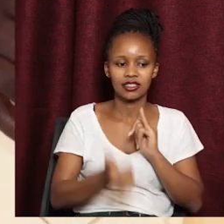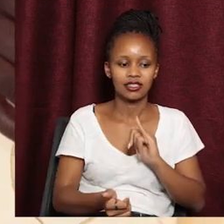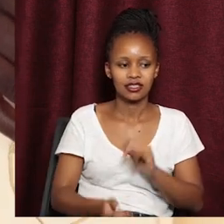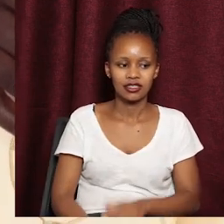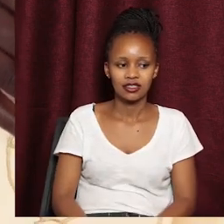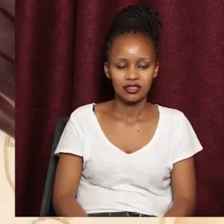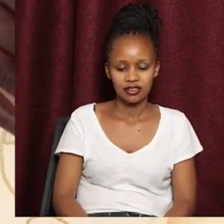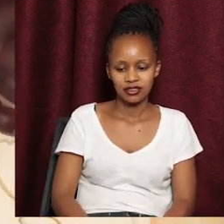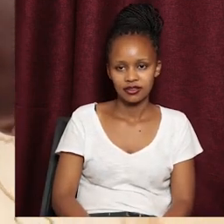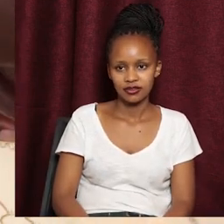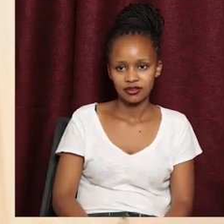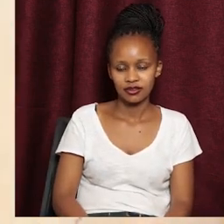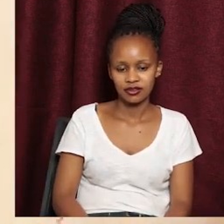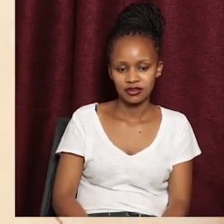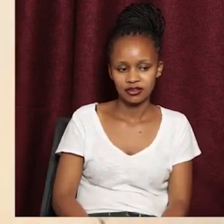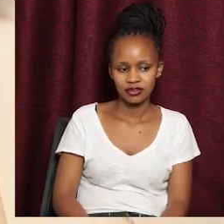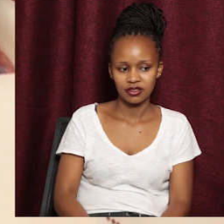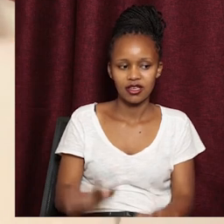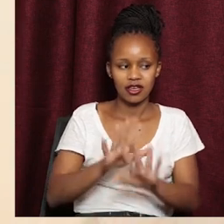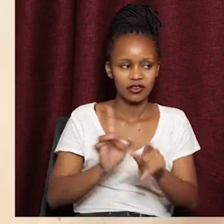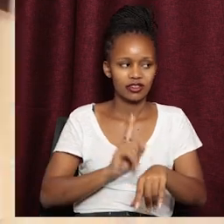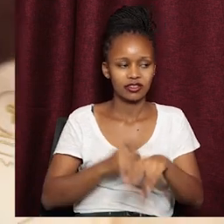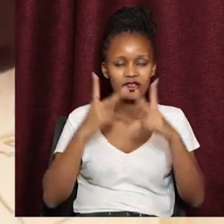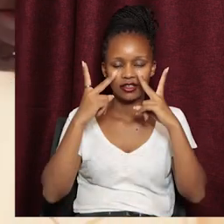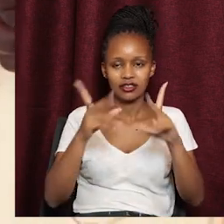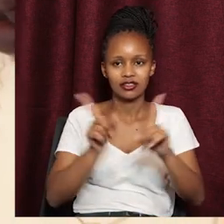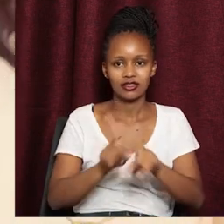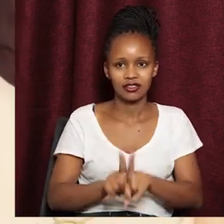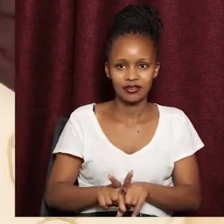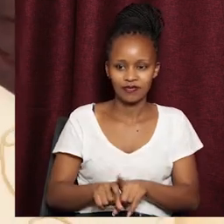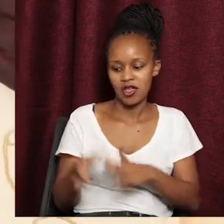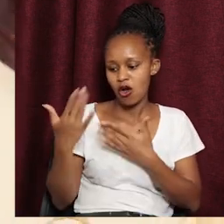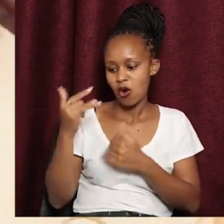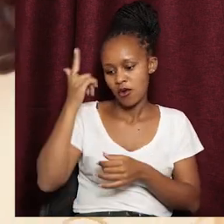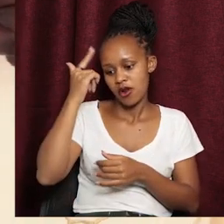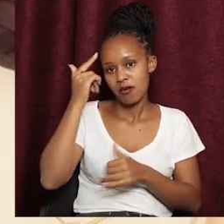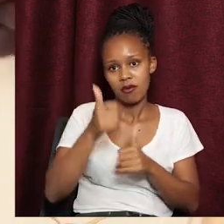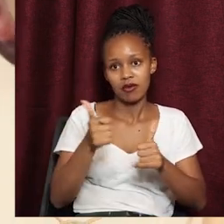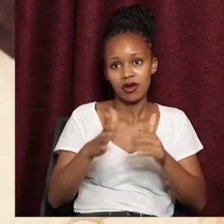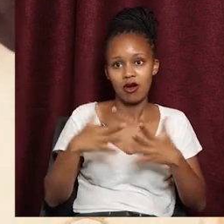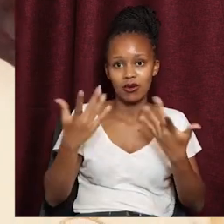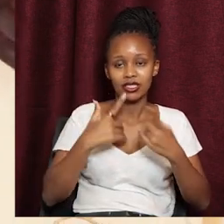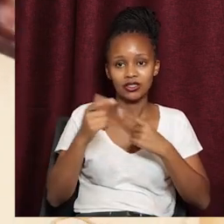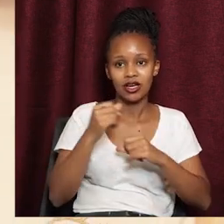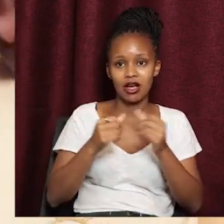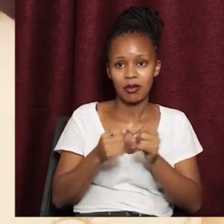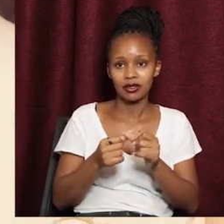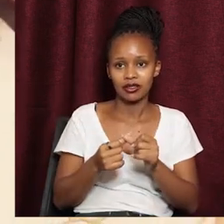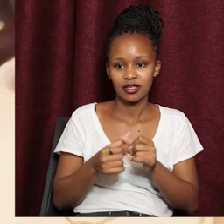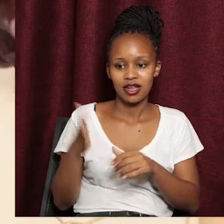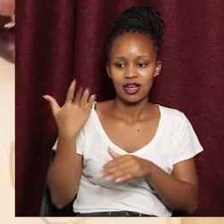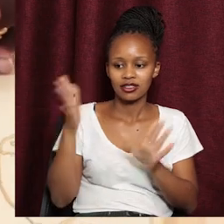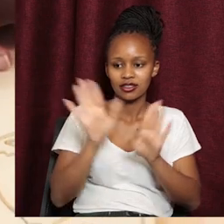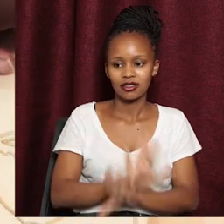the beginning and He is the end. Every time you see this, I hope you remember what we talked about